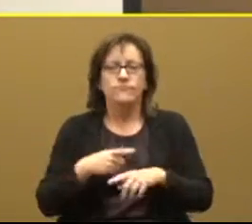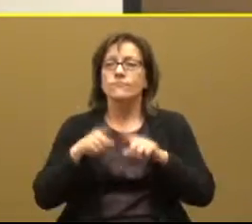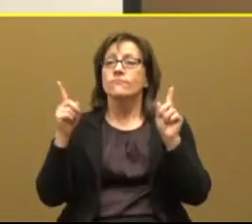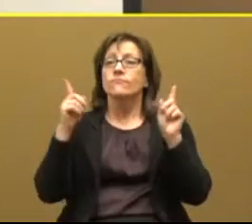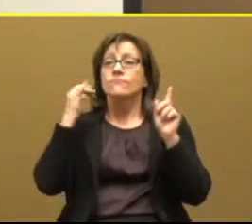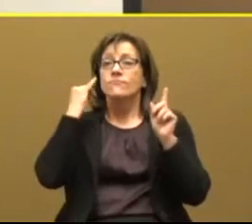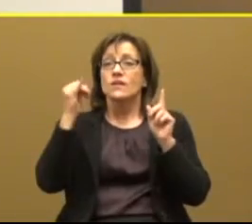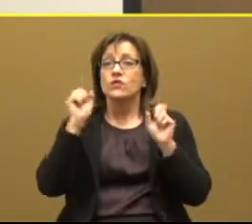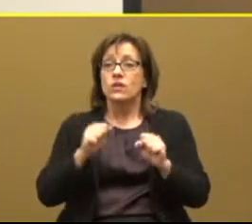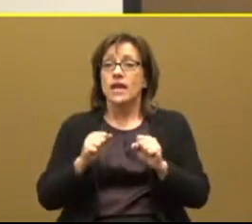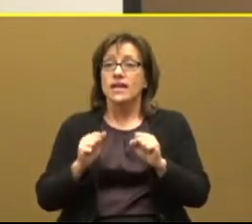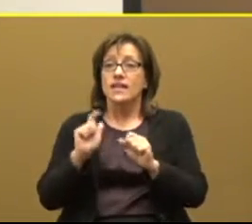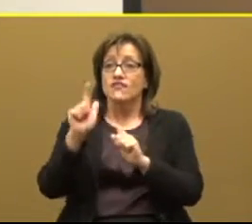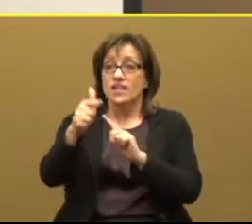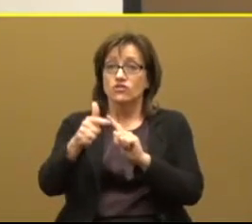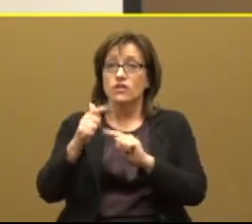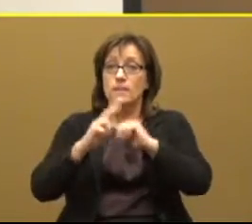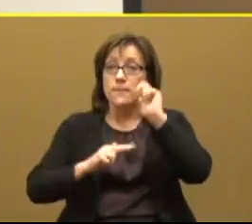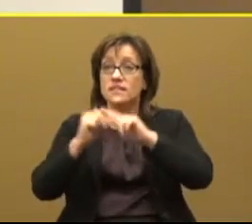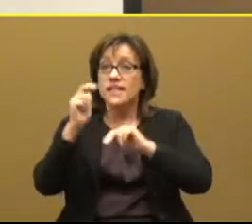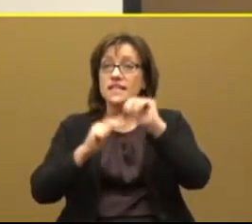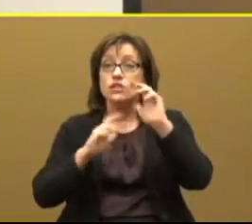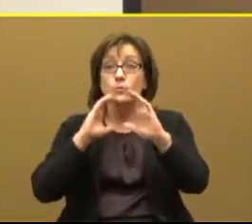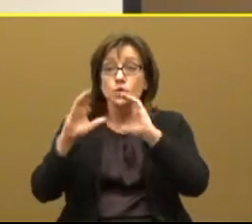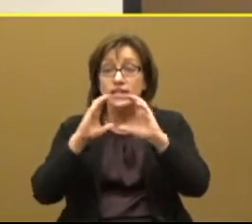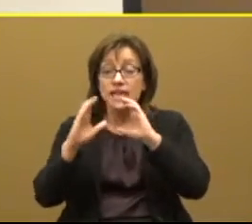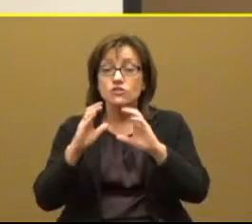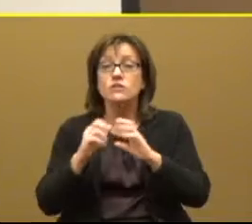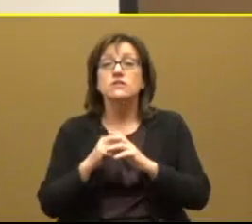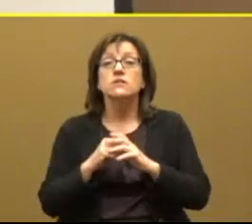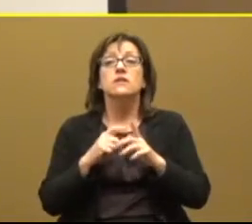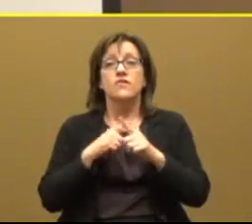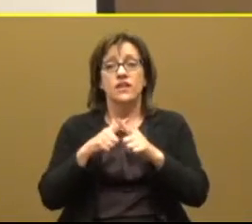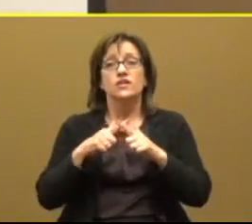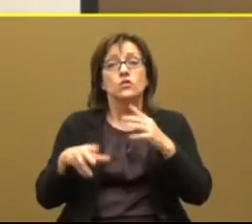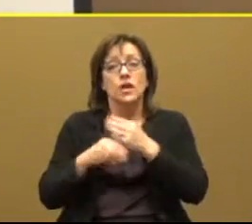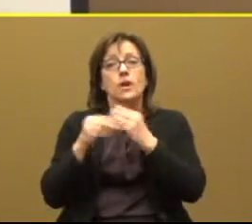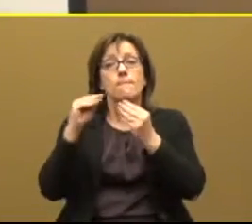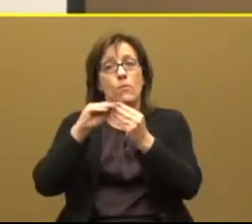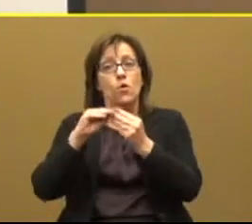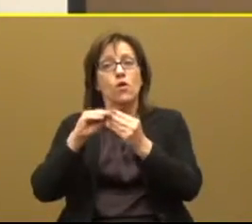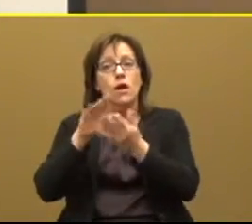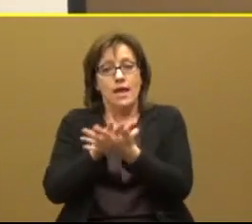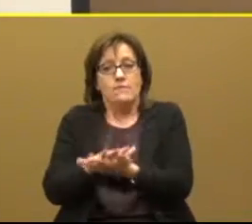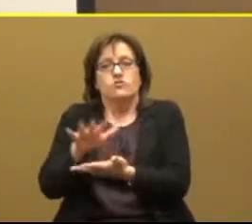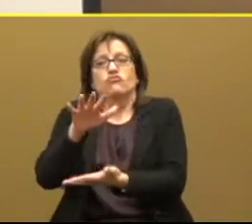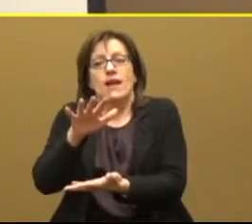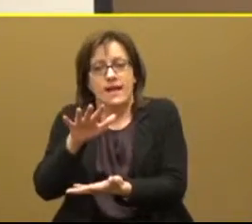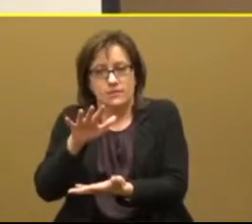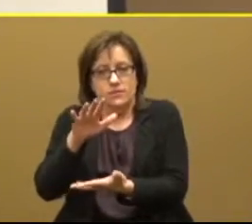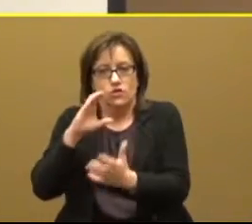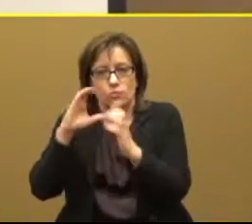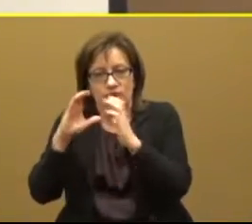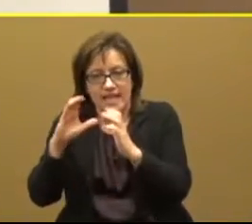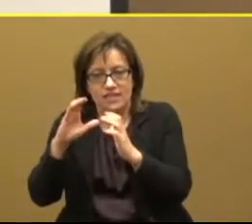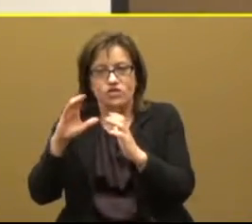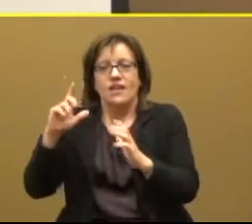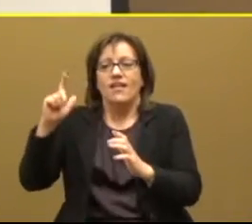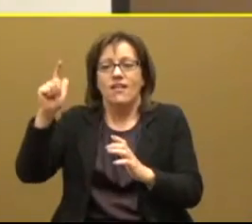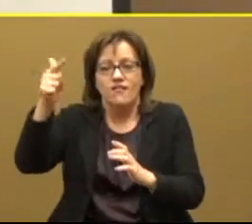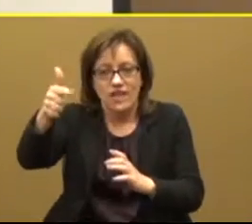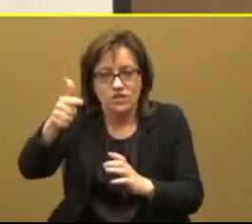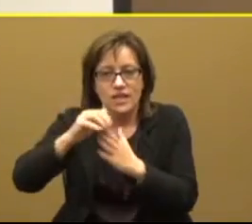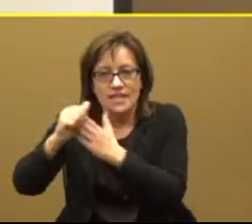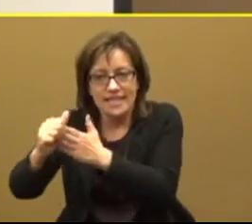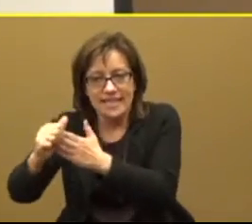can eventually build communication in, then you're going to build to more abstract communication, which is going to eventually lead to